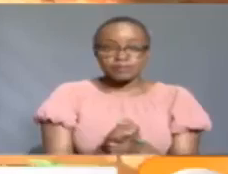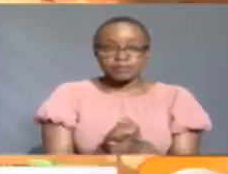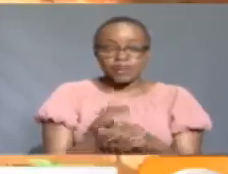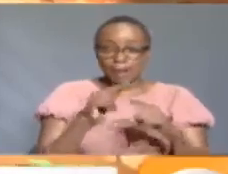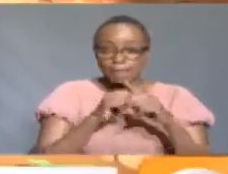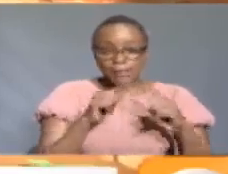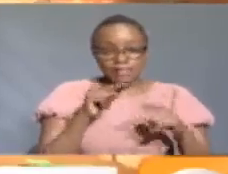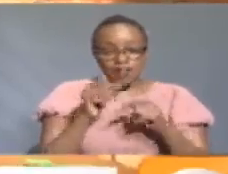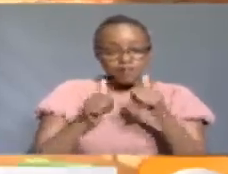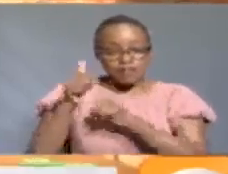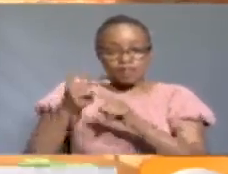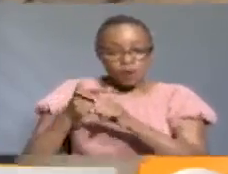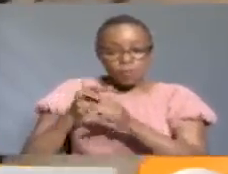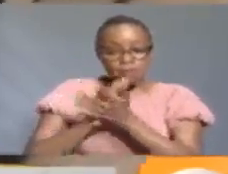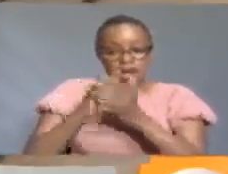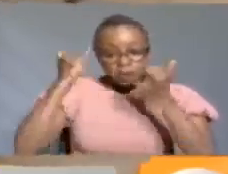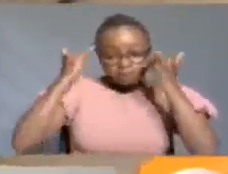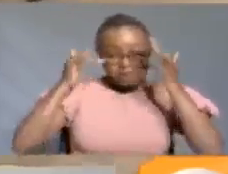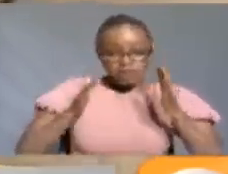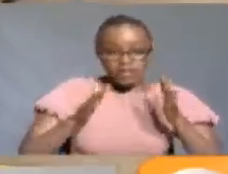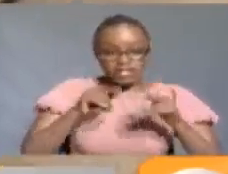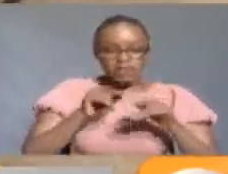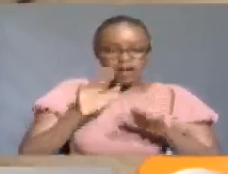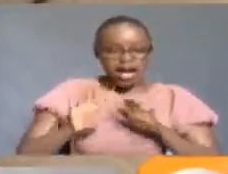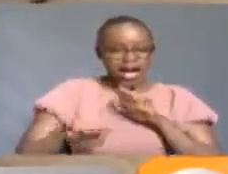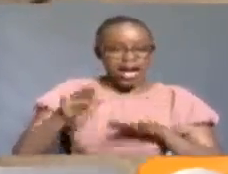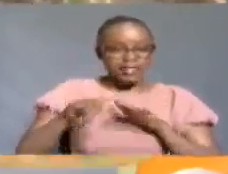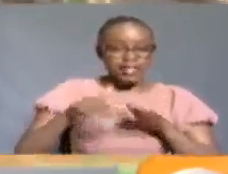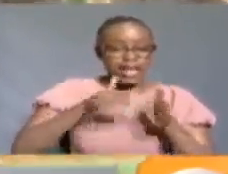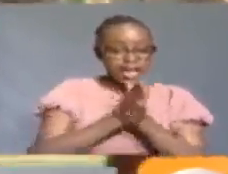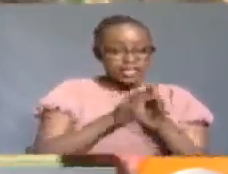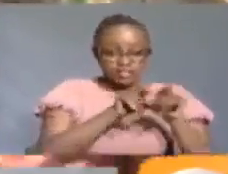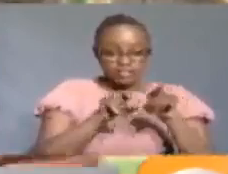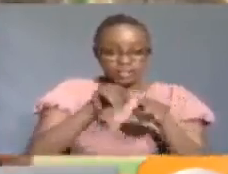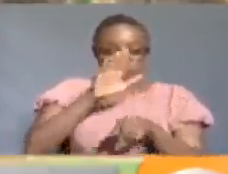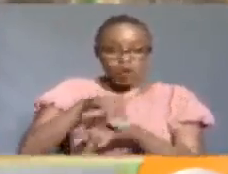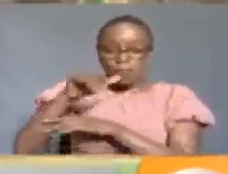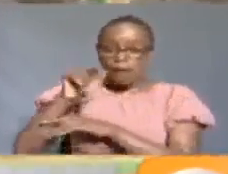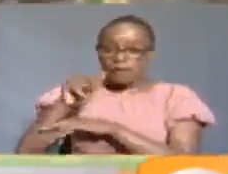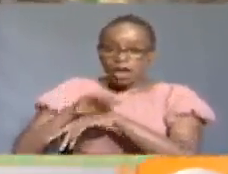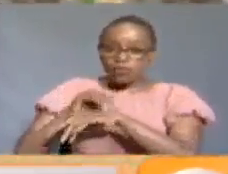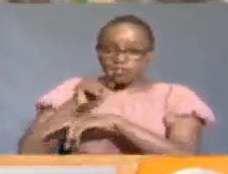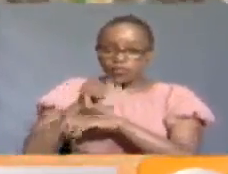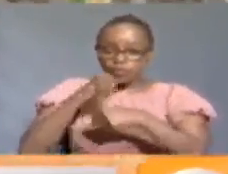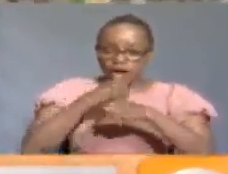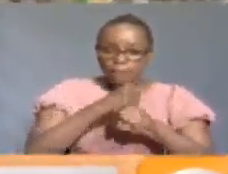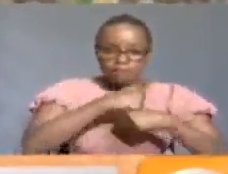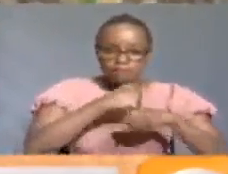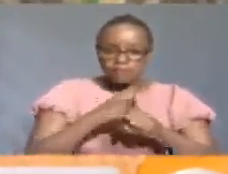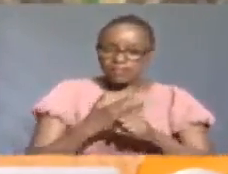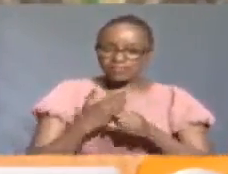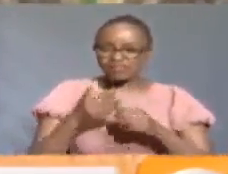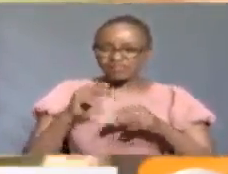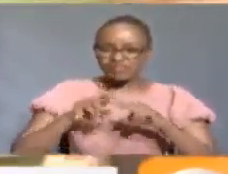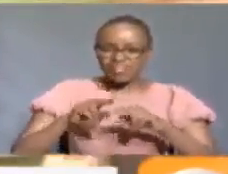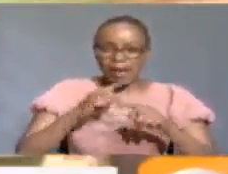But just apart from being an inventor, Oliech is also a tailor and a painter. Hata nimewahi ita ya niundie mafiti ya butterfly, lakini hii